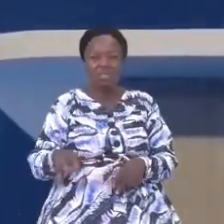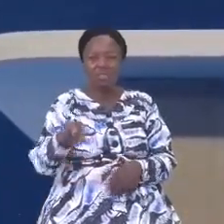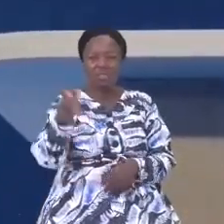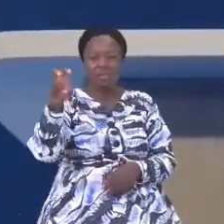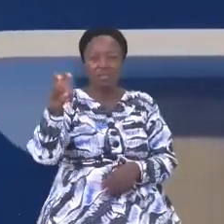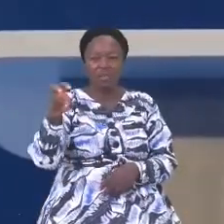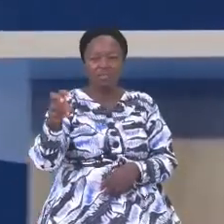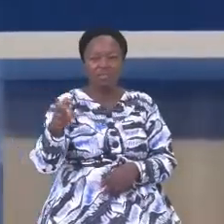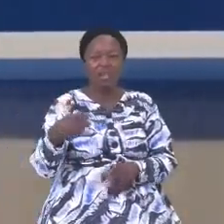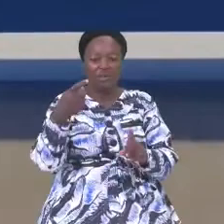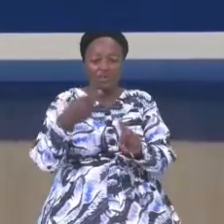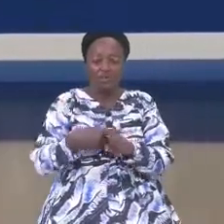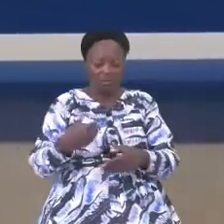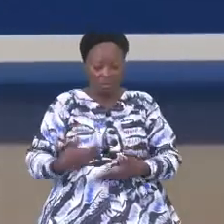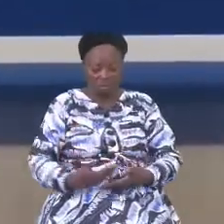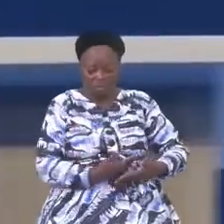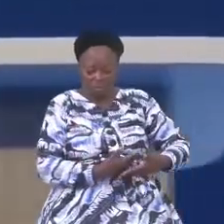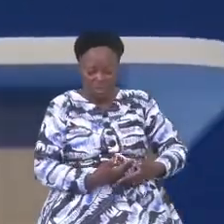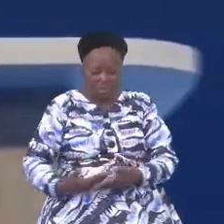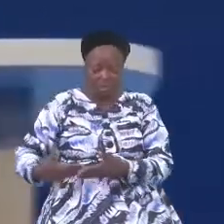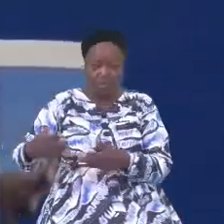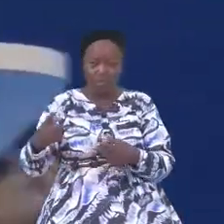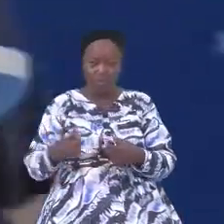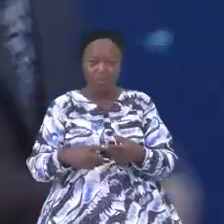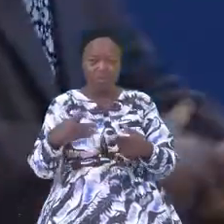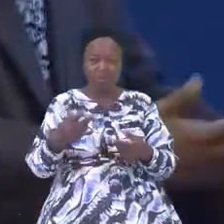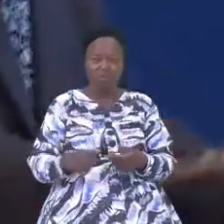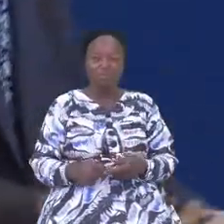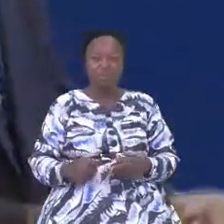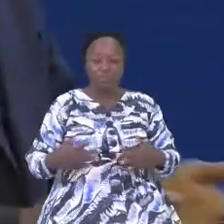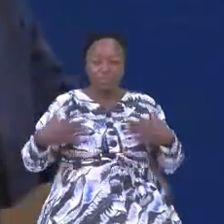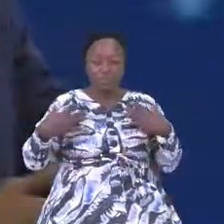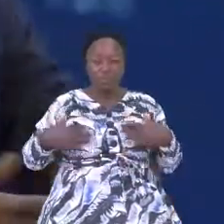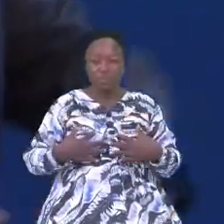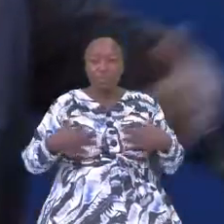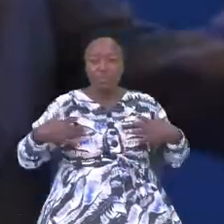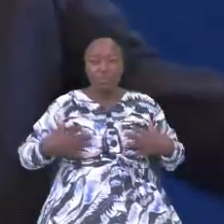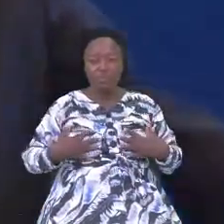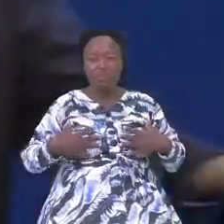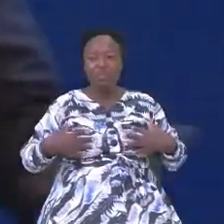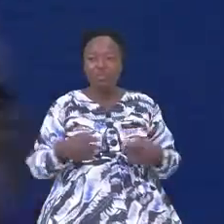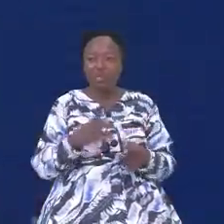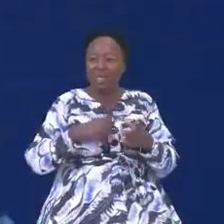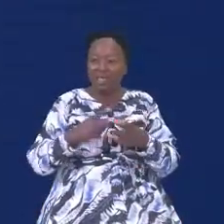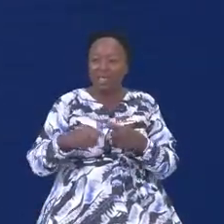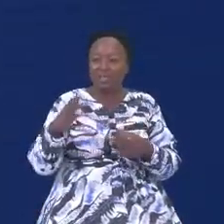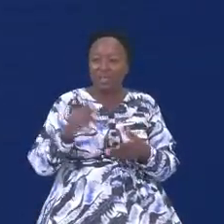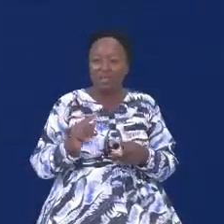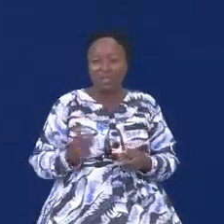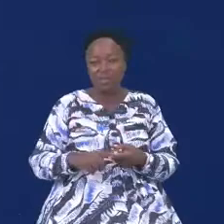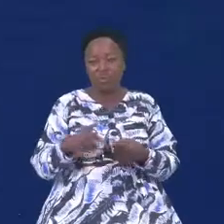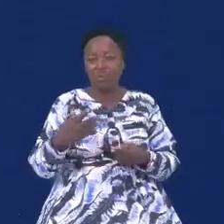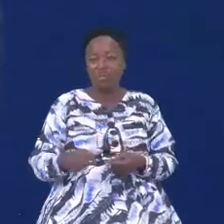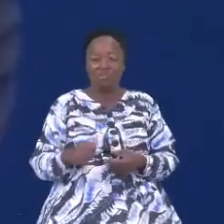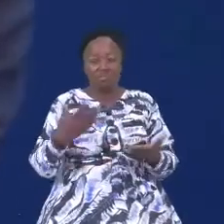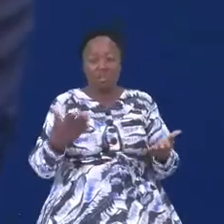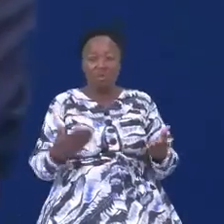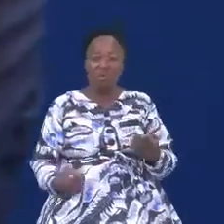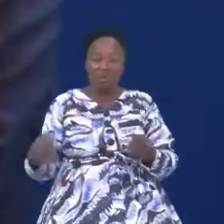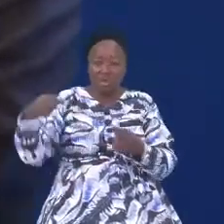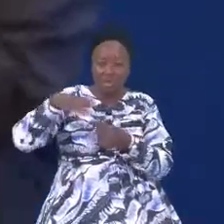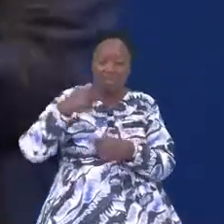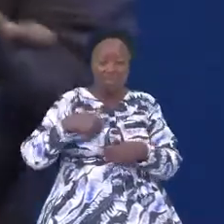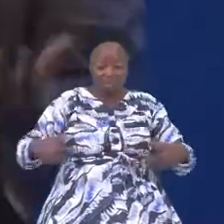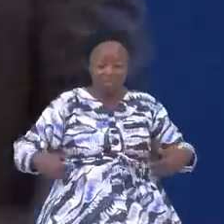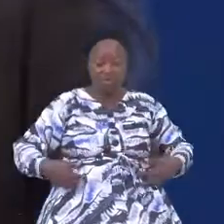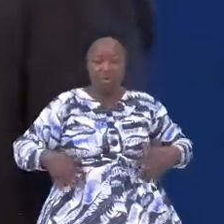the toddler, and to the infant, and to the youth, and to the teenager, and to young